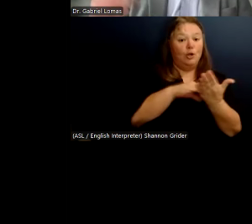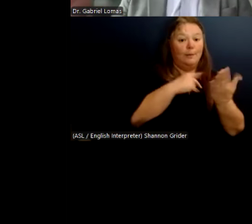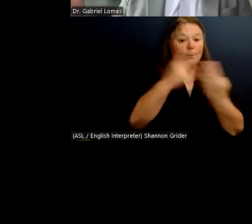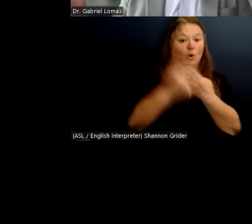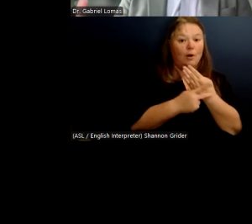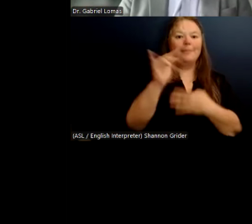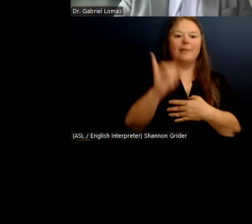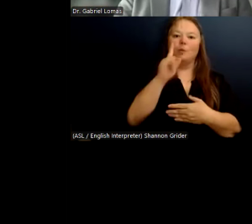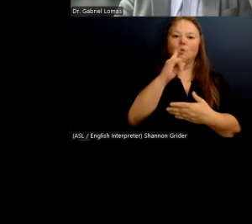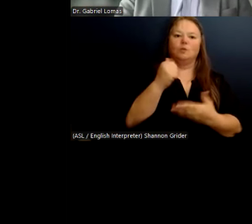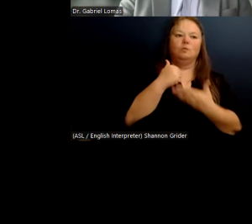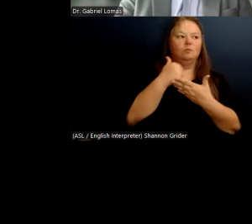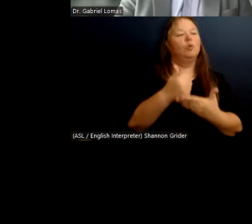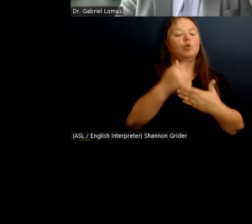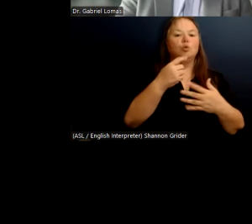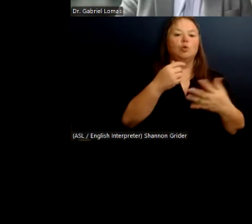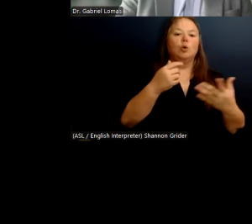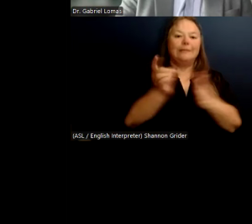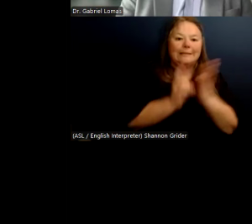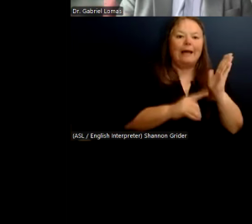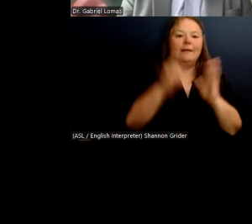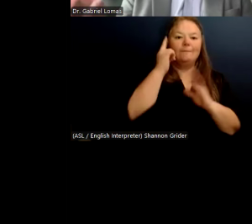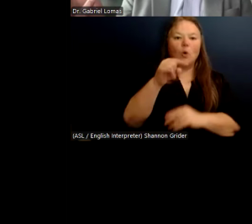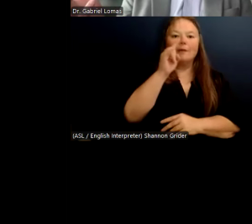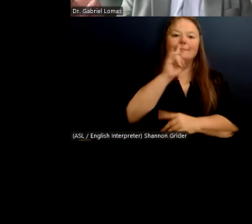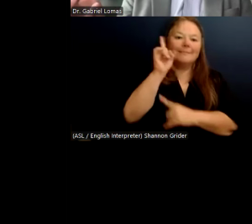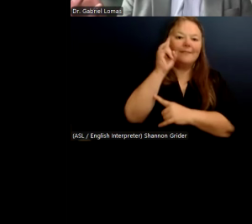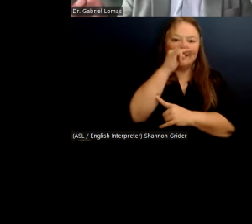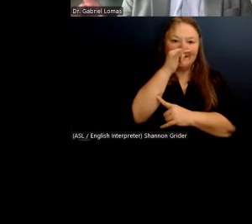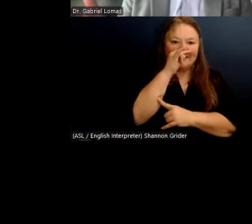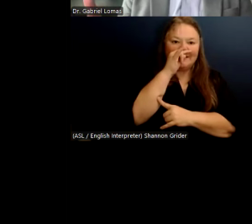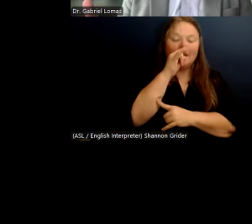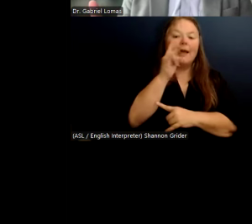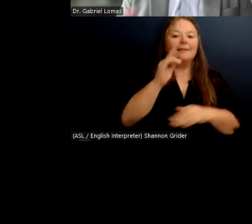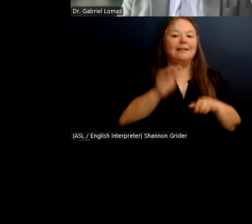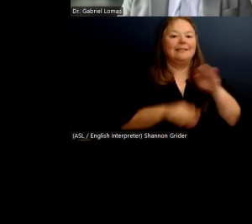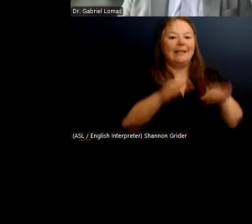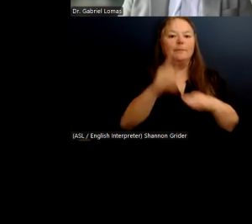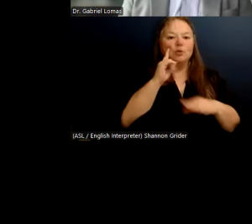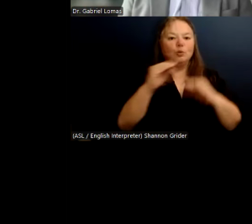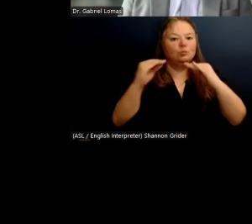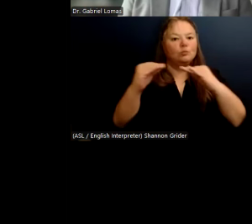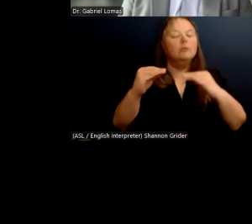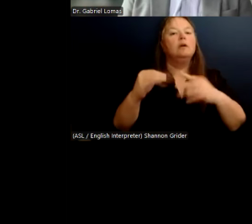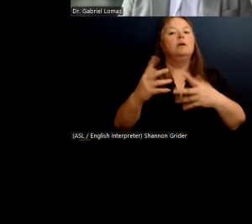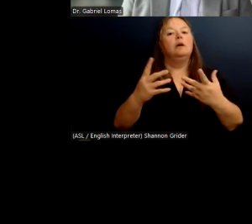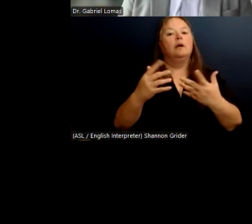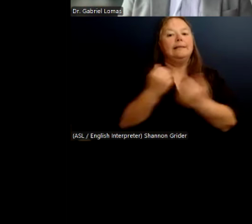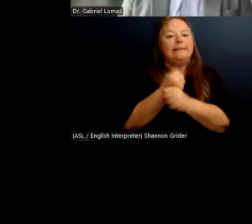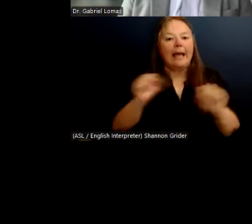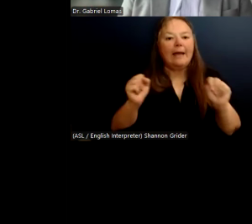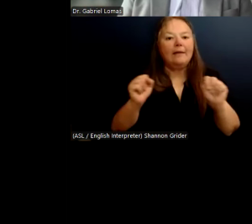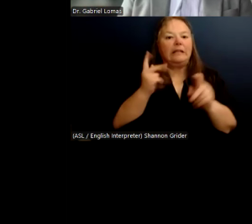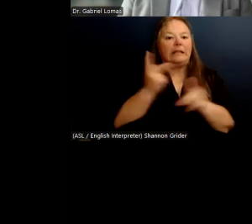keeping them from that prison pathway. Peer groups are also very, very limited. Oh, go ahead. I just want to